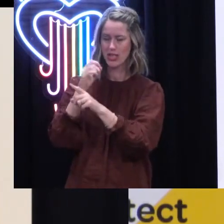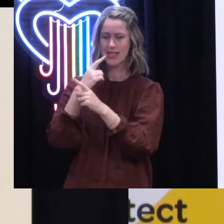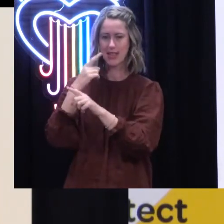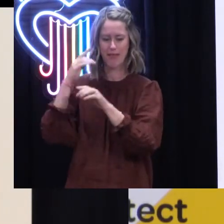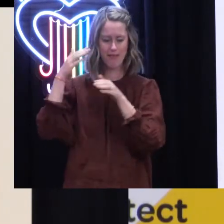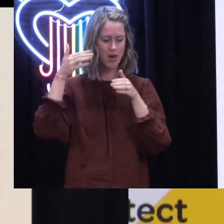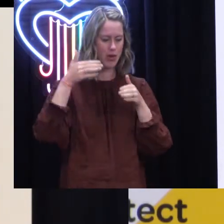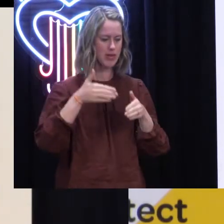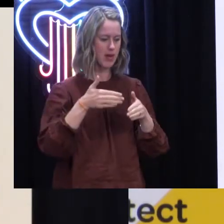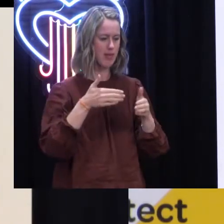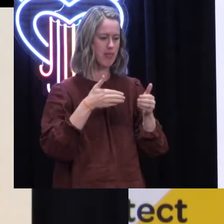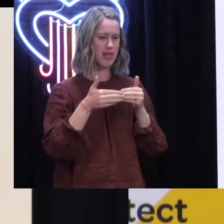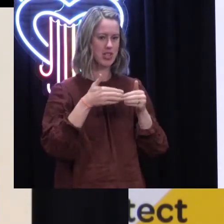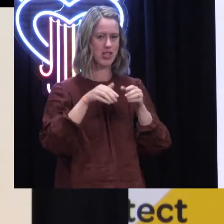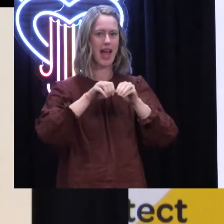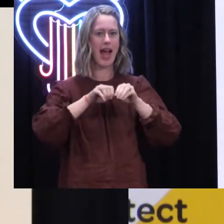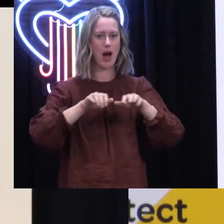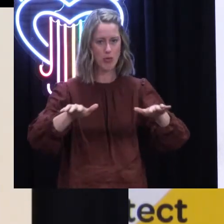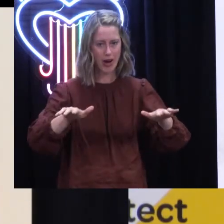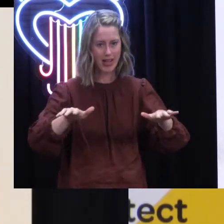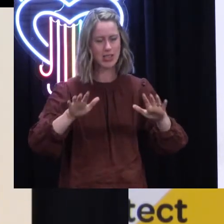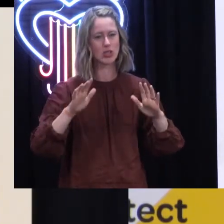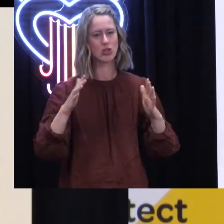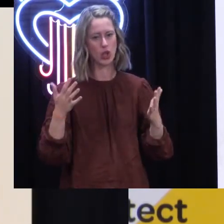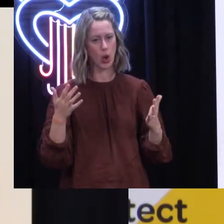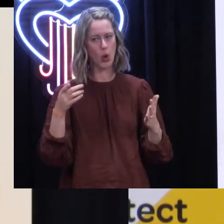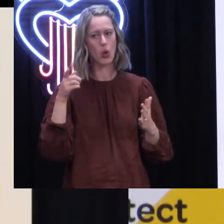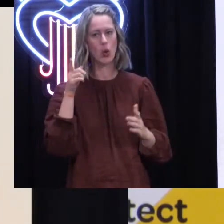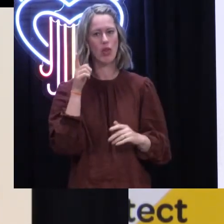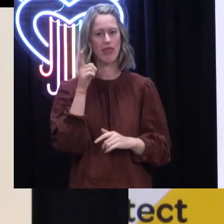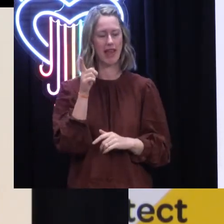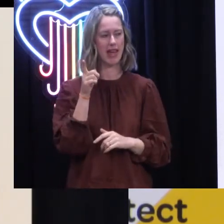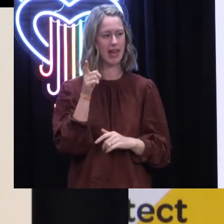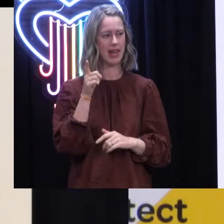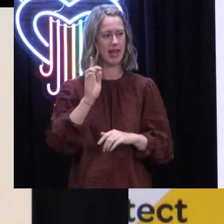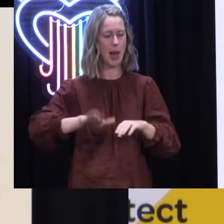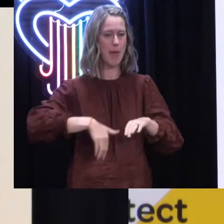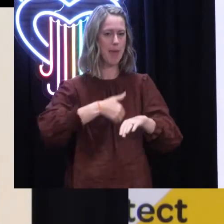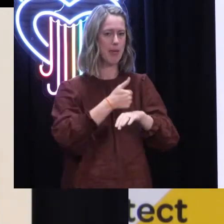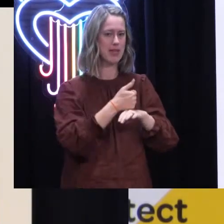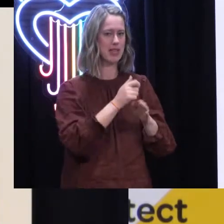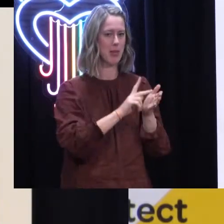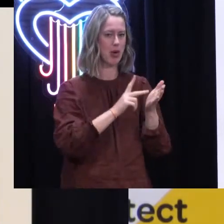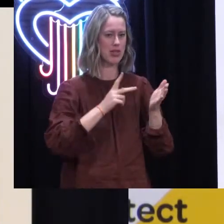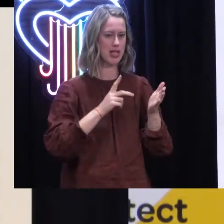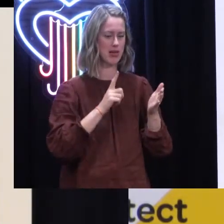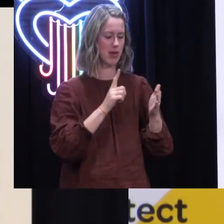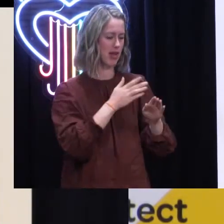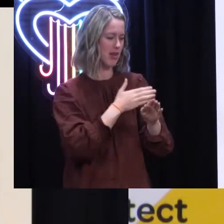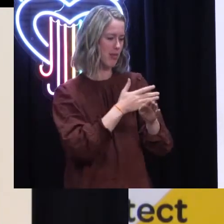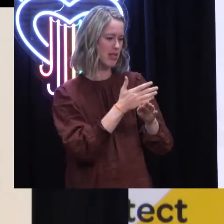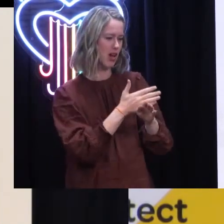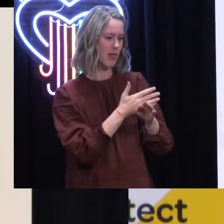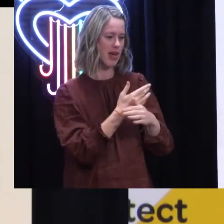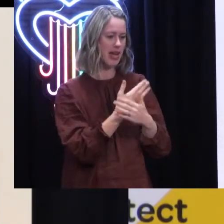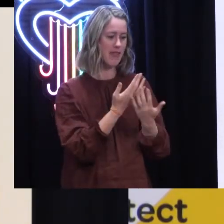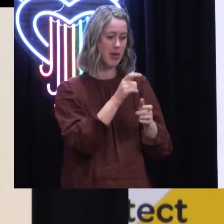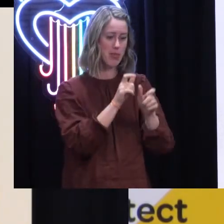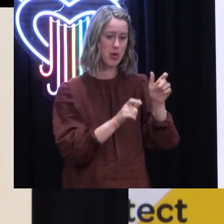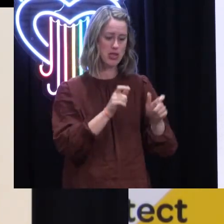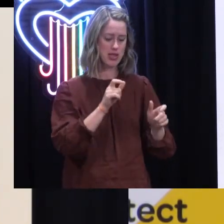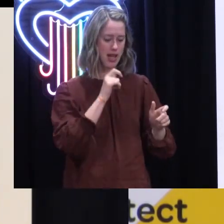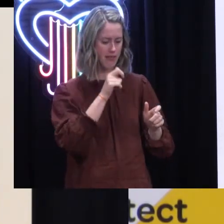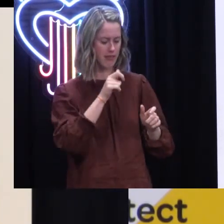on dealing with the outbreak, and so they're in the process of implementing that policy. But in the meantime, every person who's